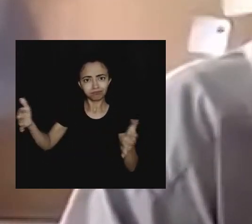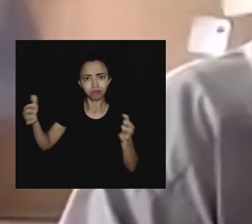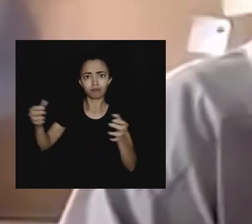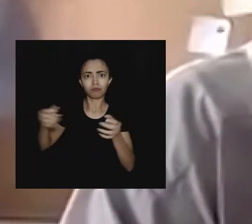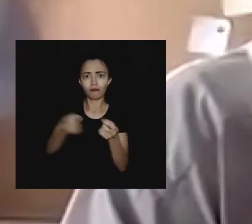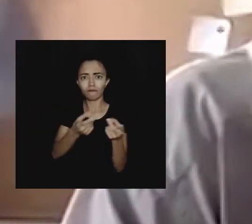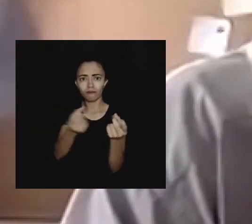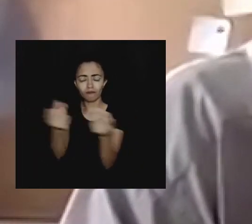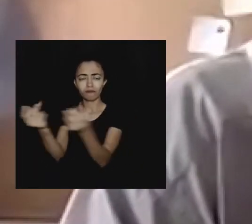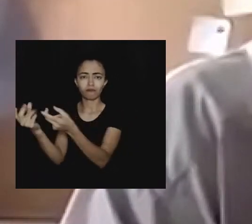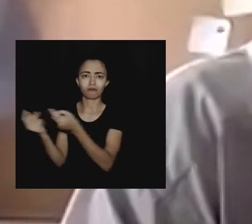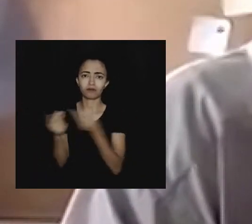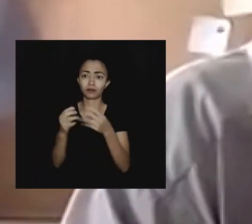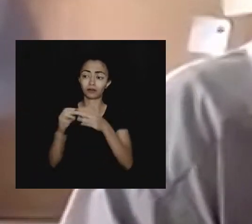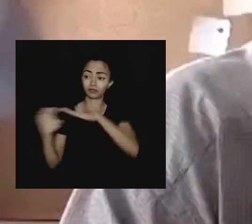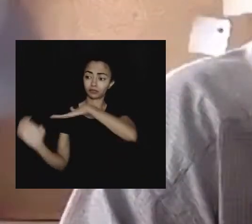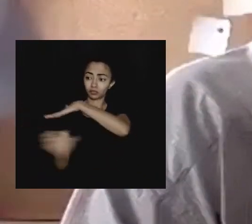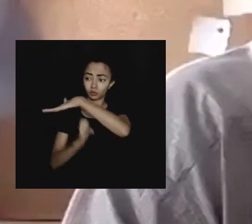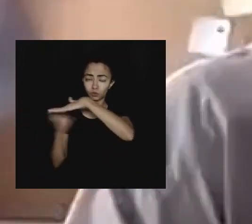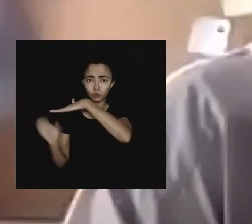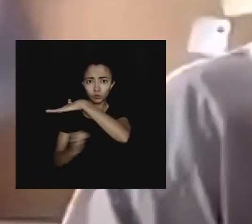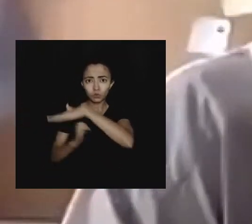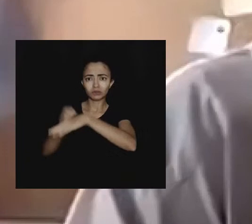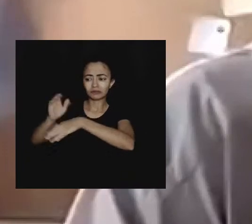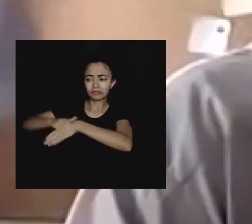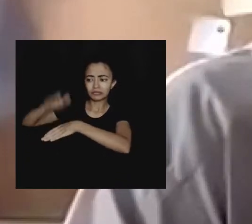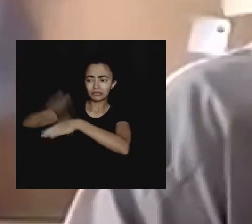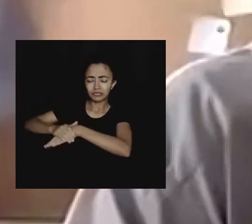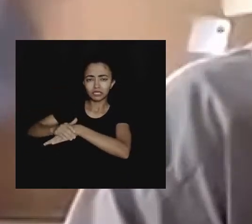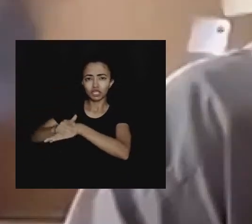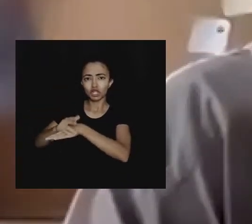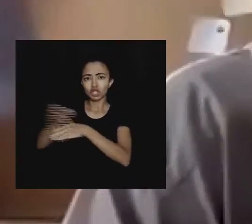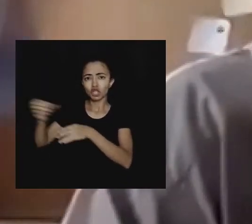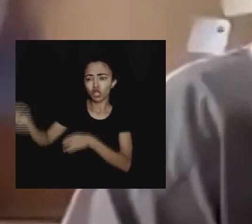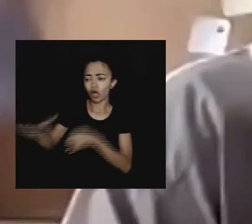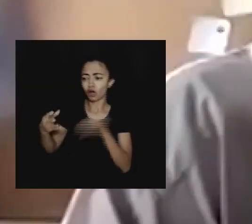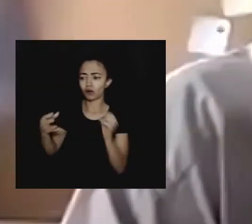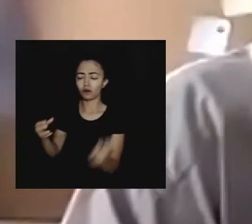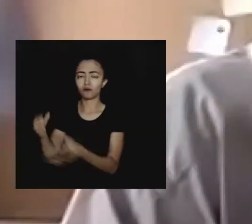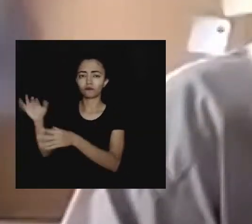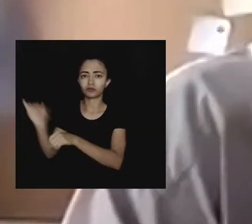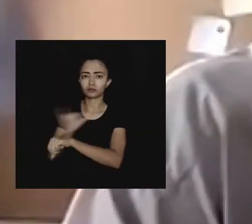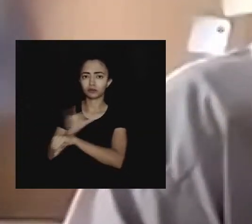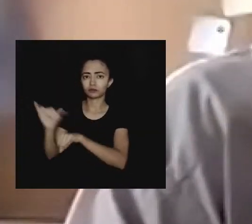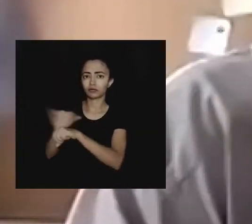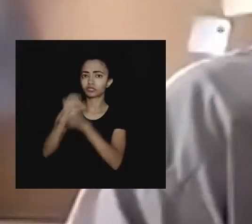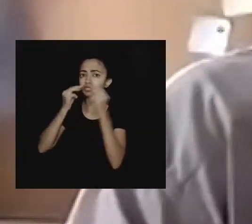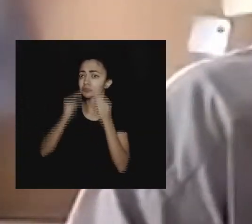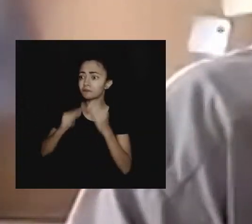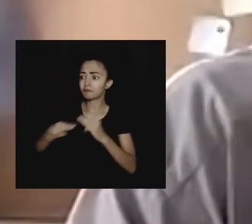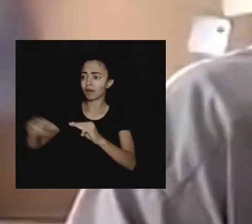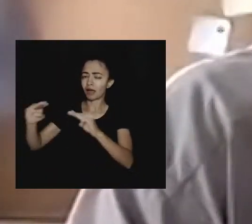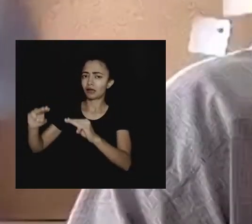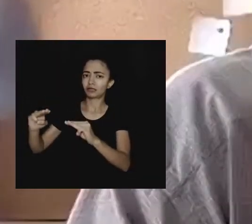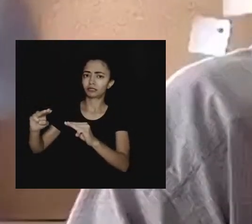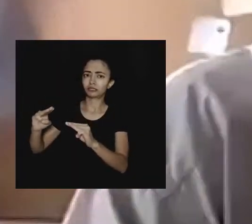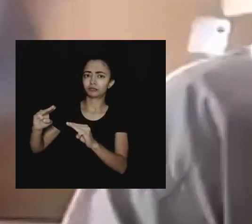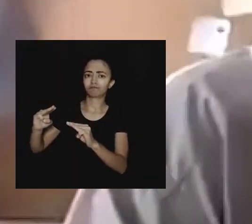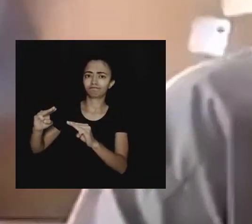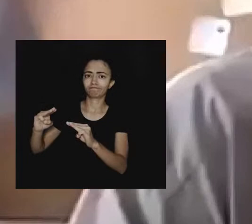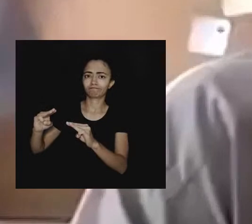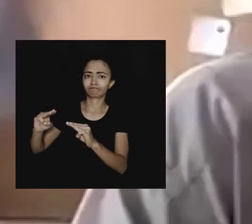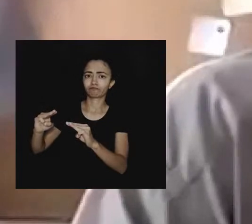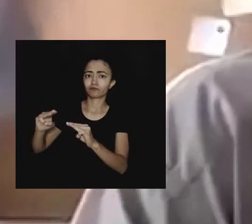just growing and growing and growing, and they are using new marketing strategies which are quite aggressive and non-regulated